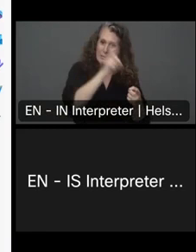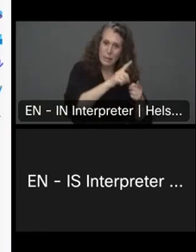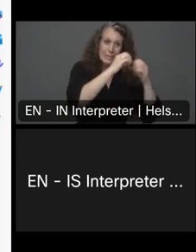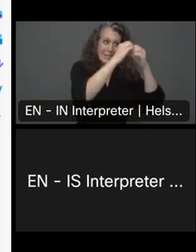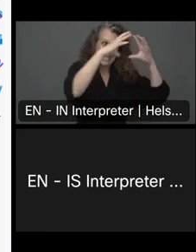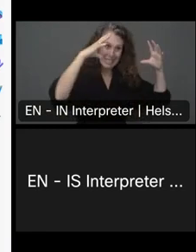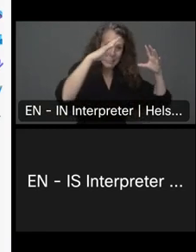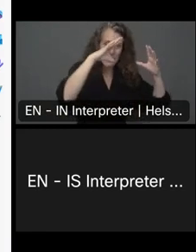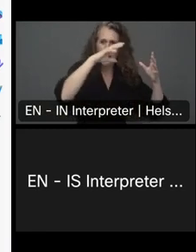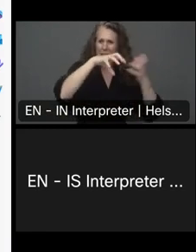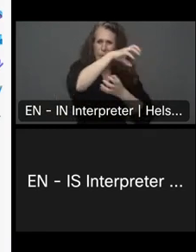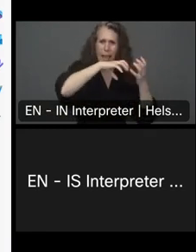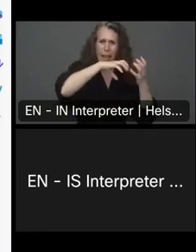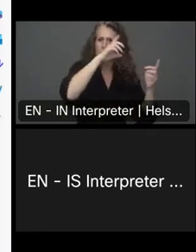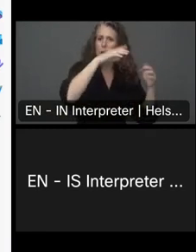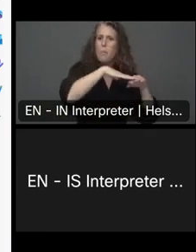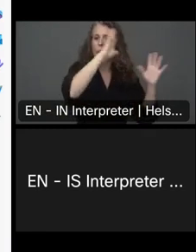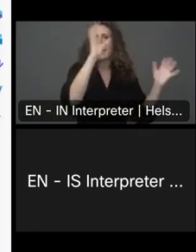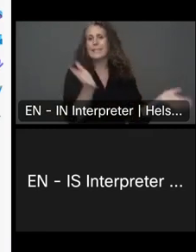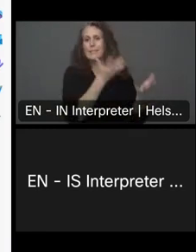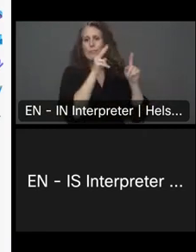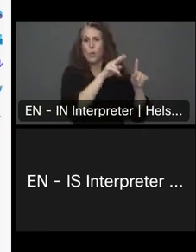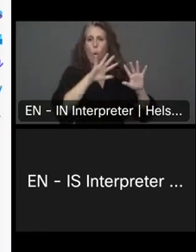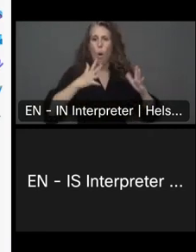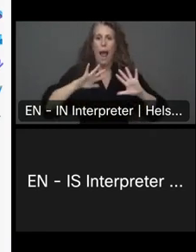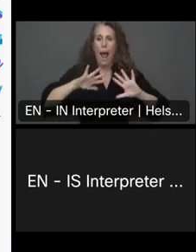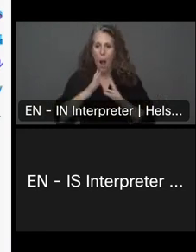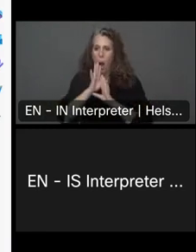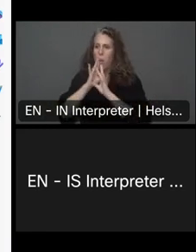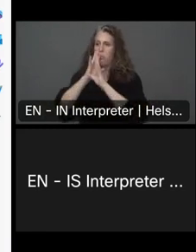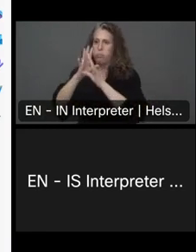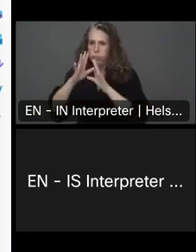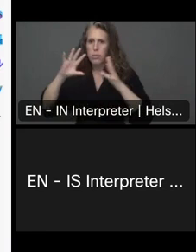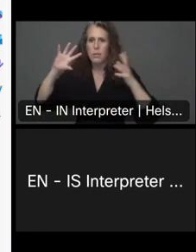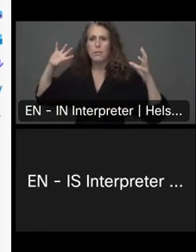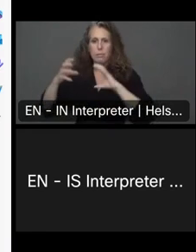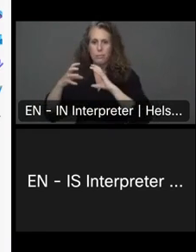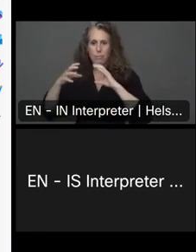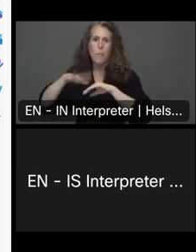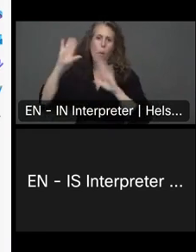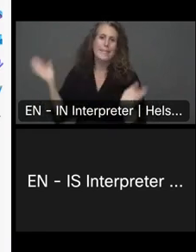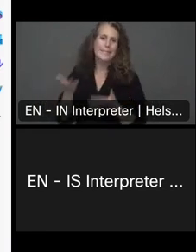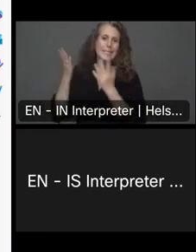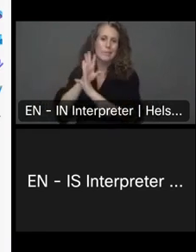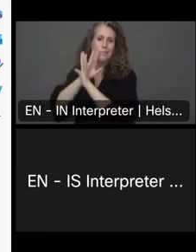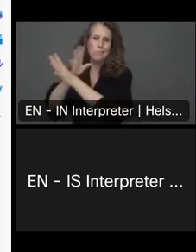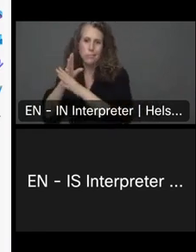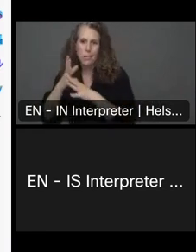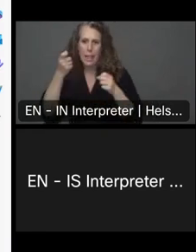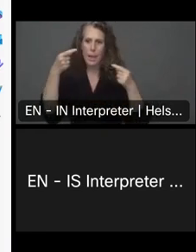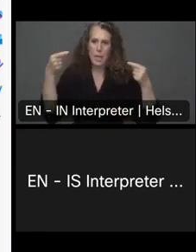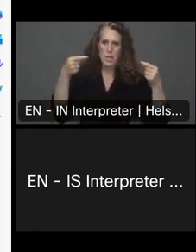or articulatory complexity. So you have a trade-off between those two forces. What they do here is